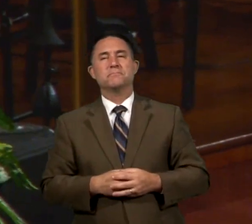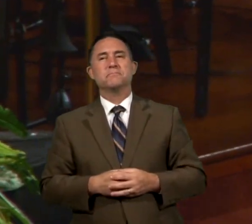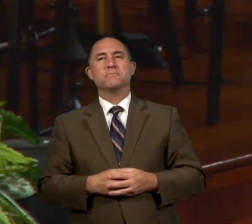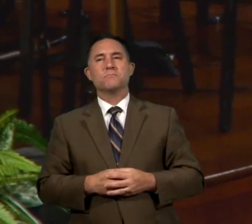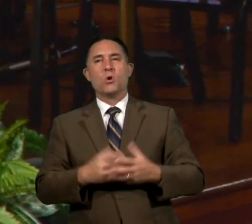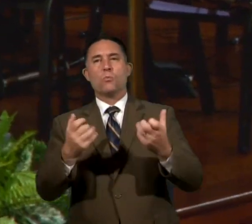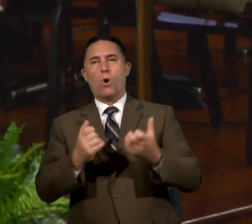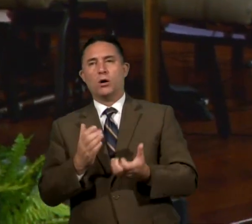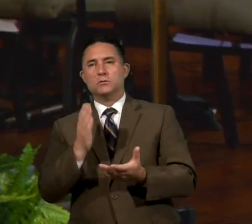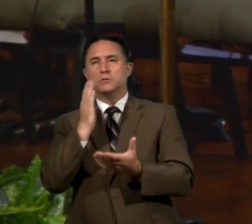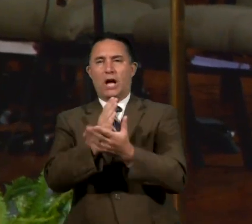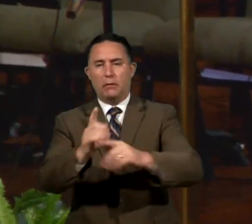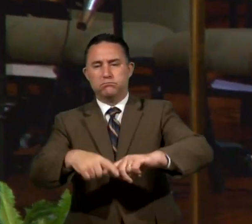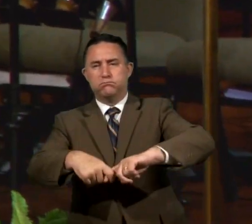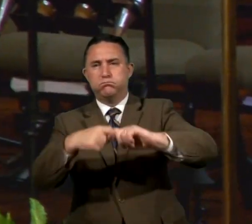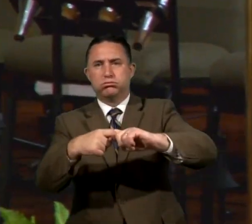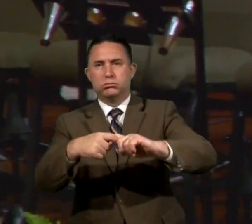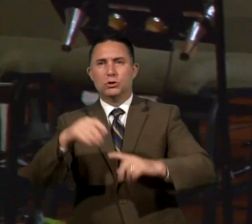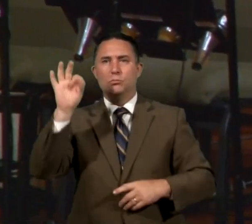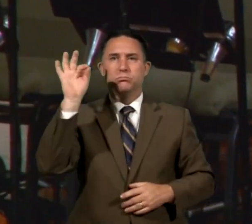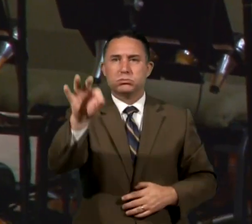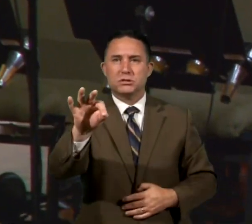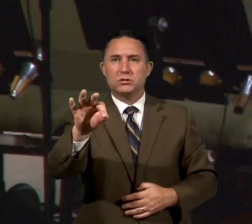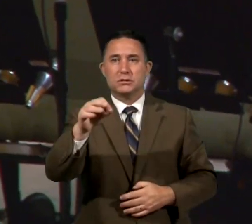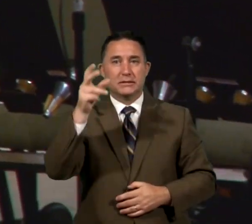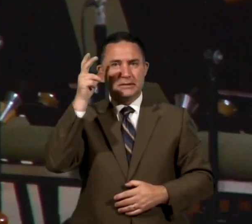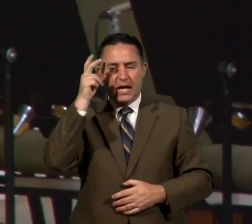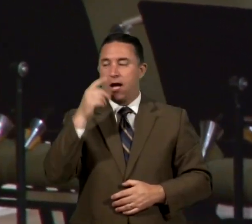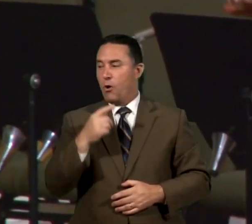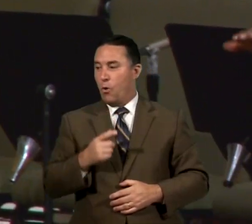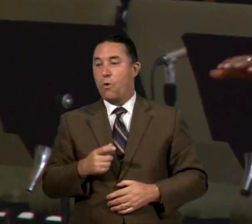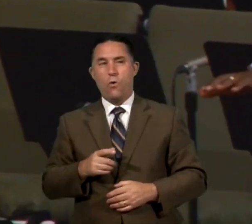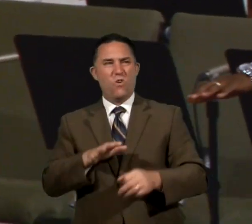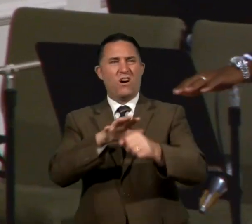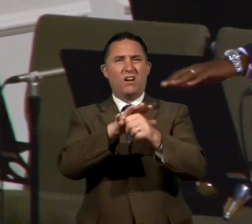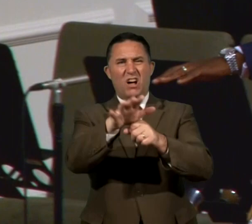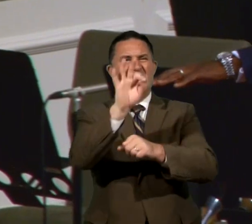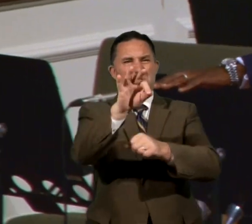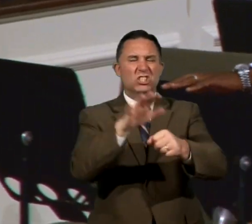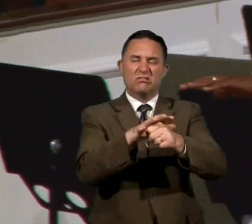They wanted to stop the preaching. Satan said, hey, this is enough.